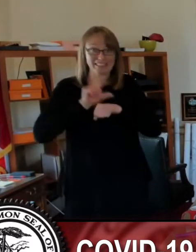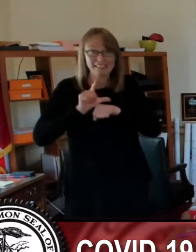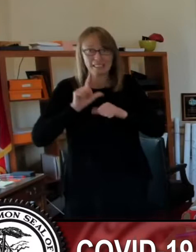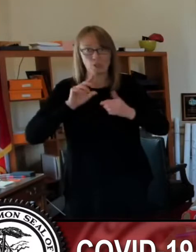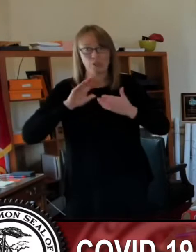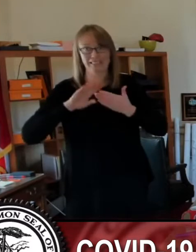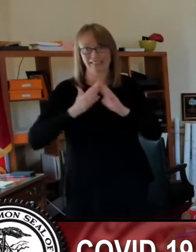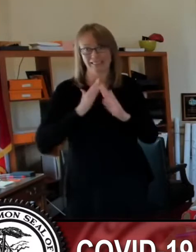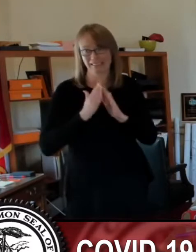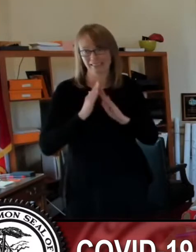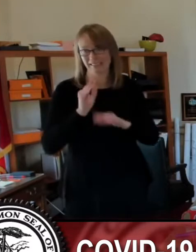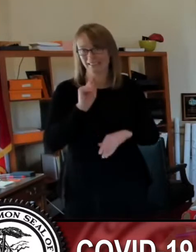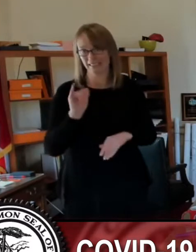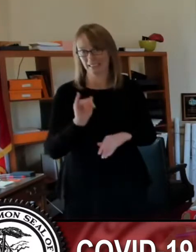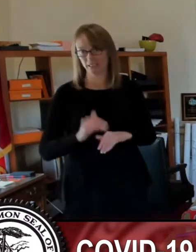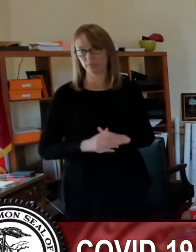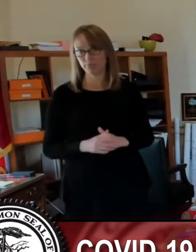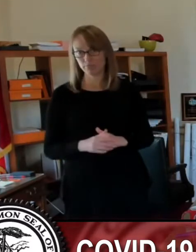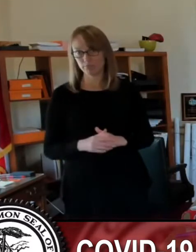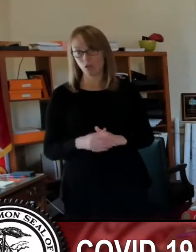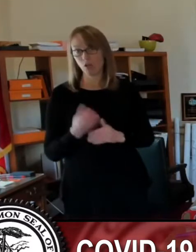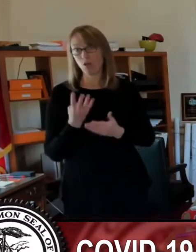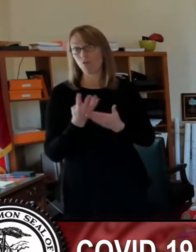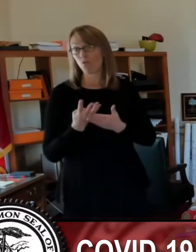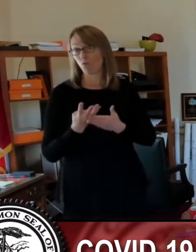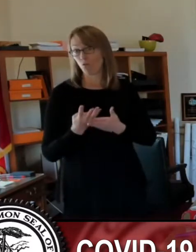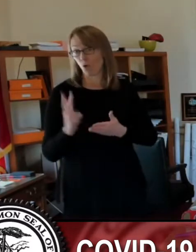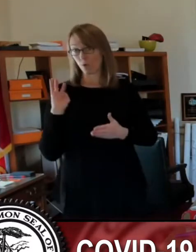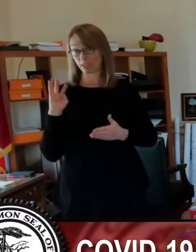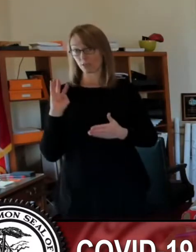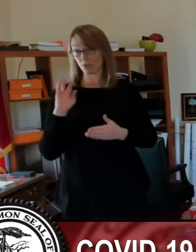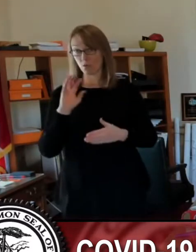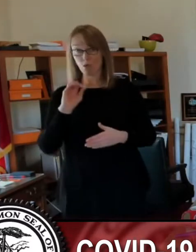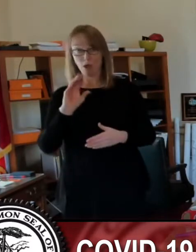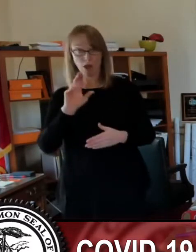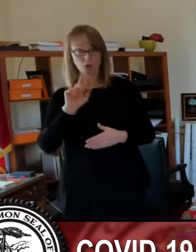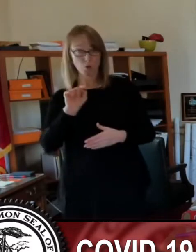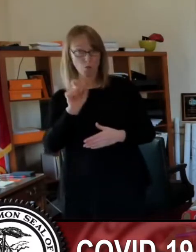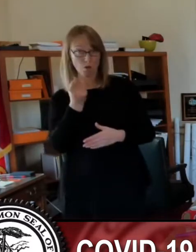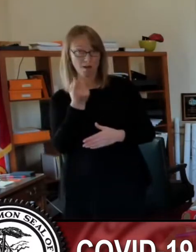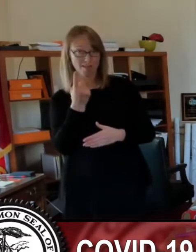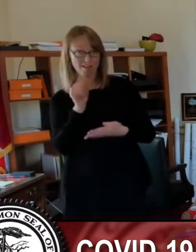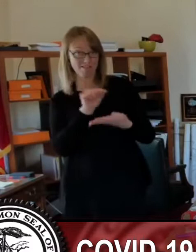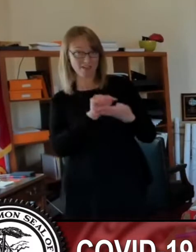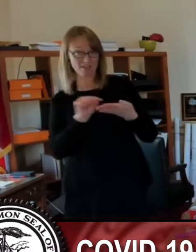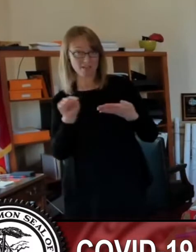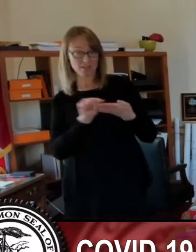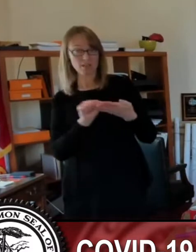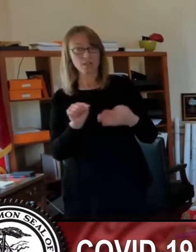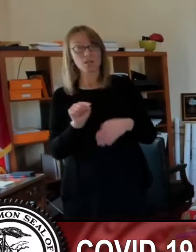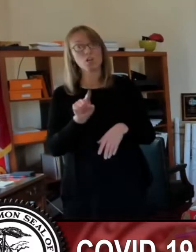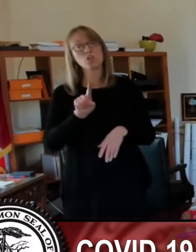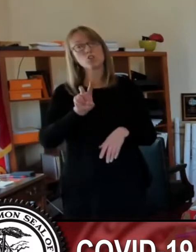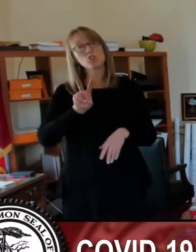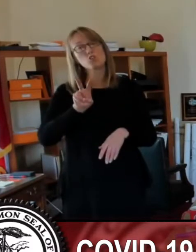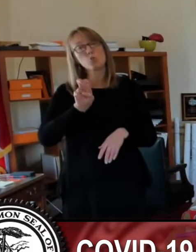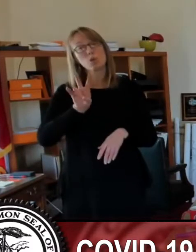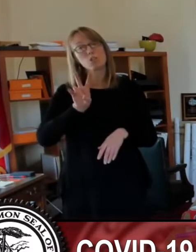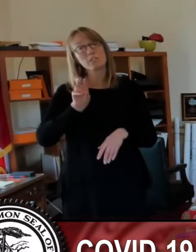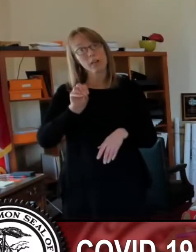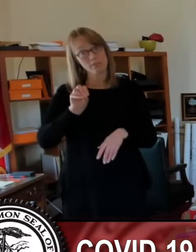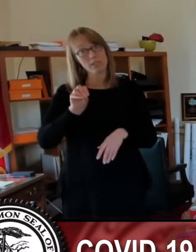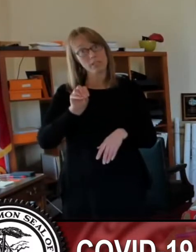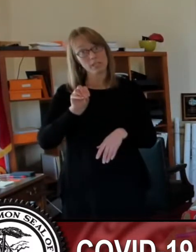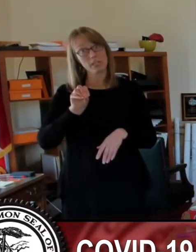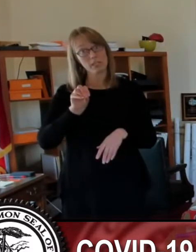4 weeks ago, the week ended October the 11th, we had 270 cases. And if